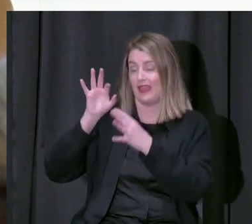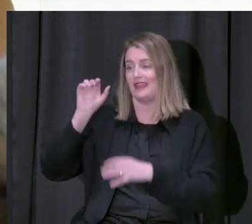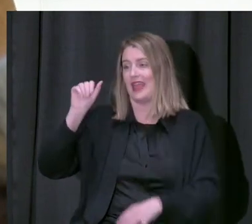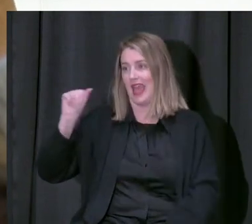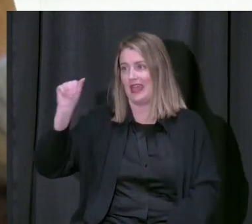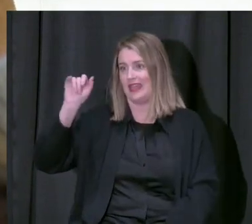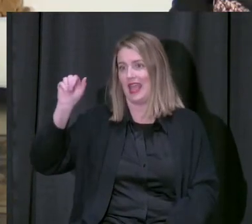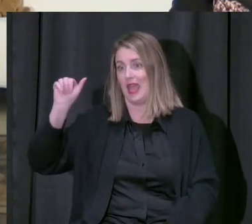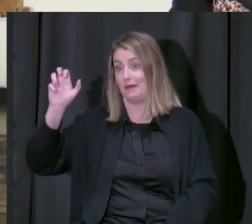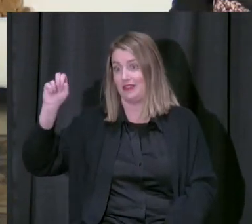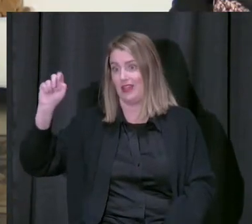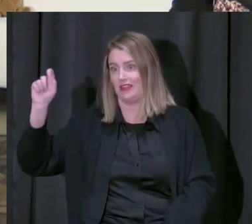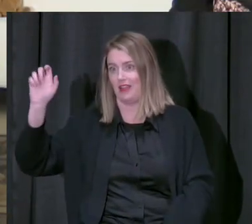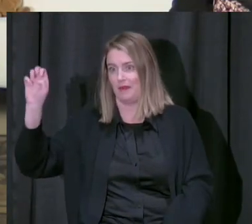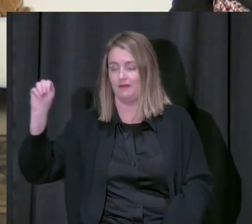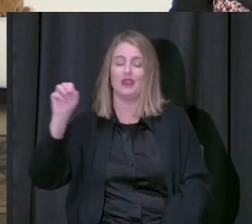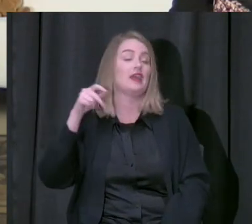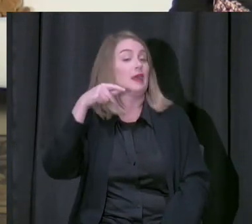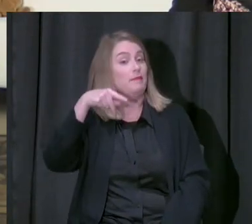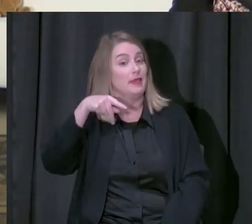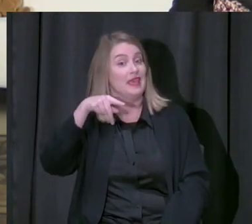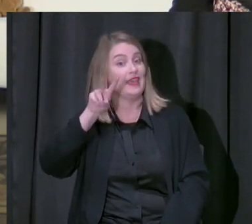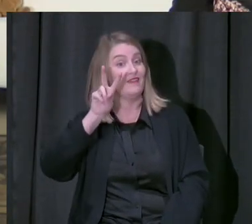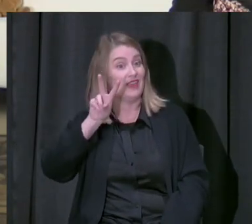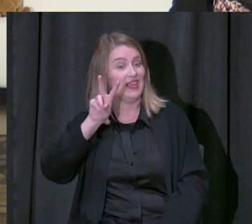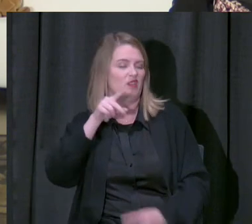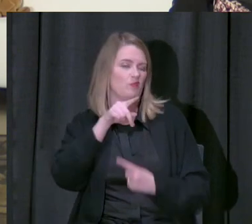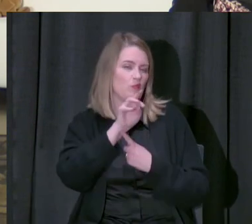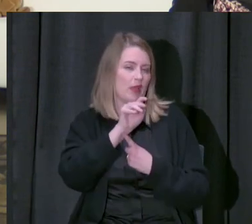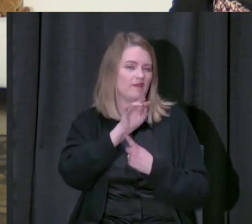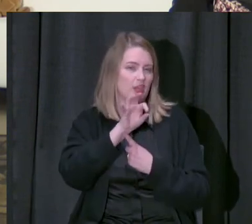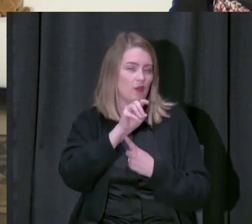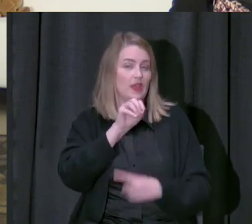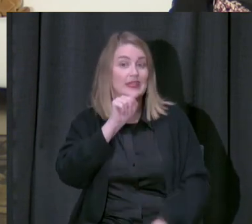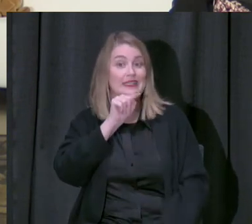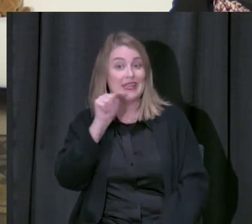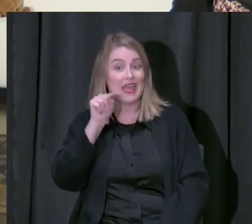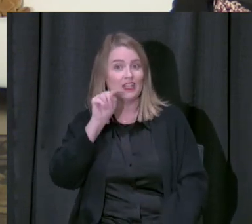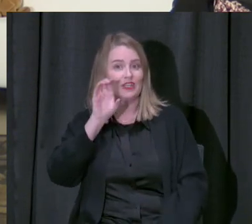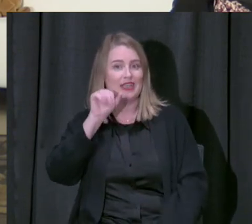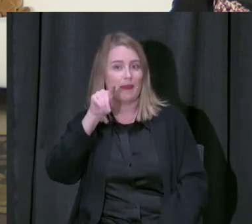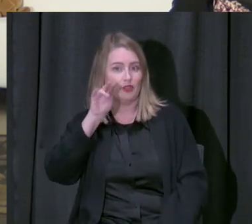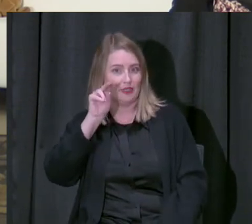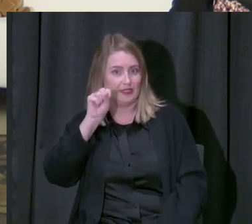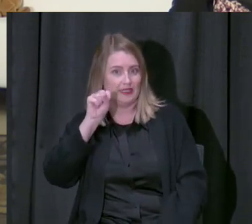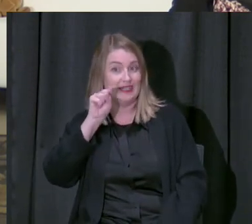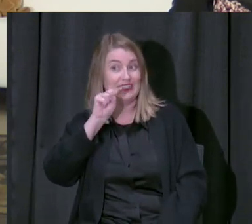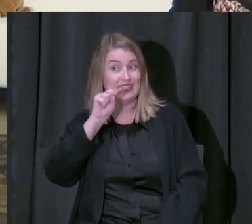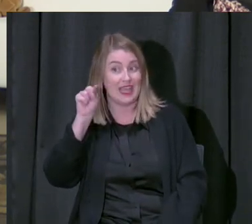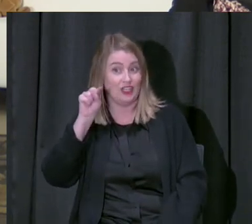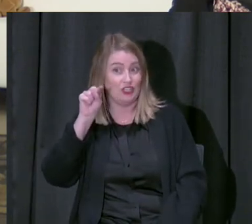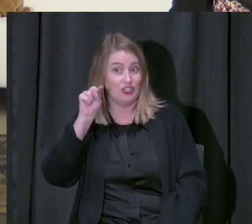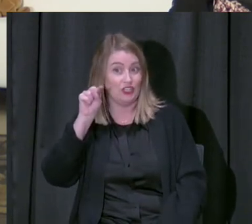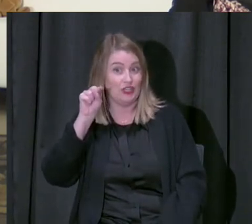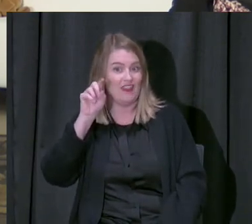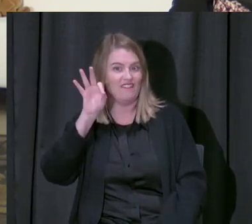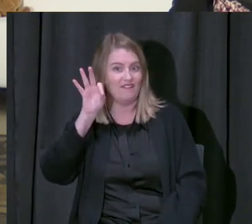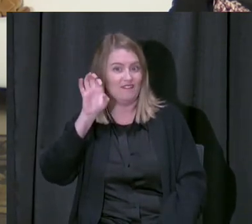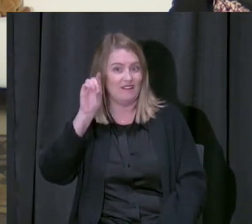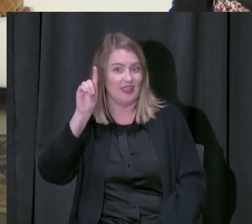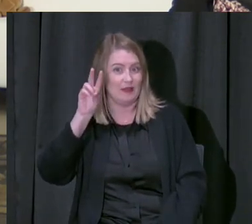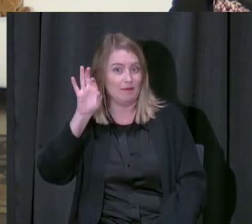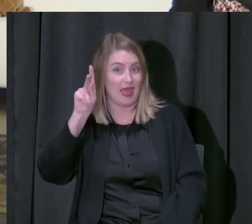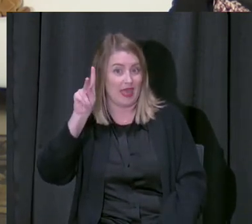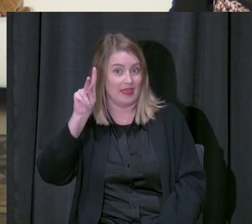pv-captions-feedback@amazon.com. To say it again, it's PV for Prime Video dash captions dash feedback